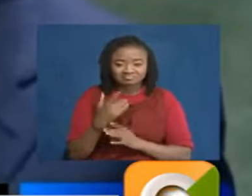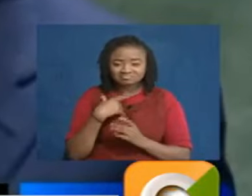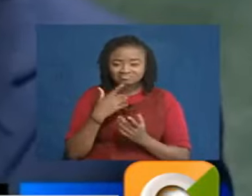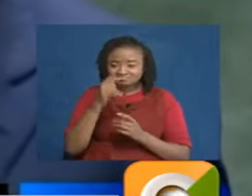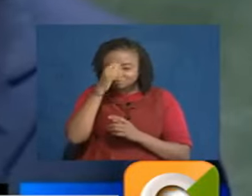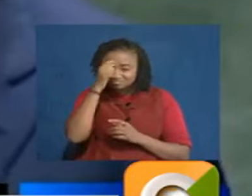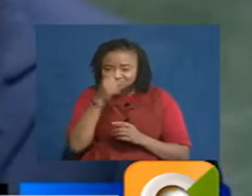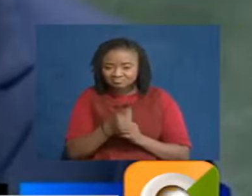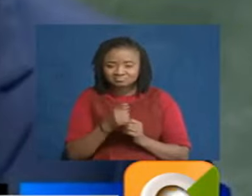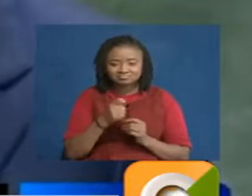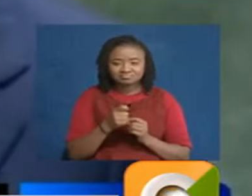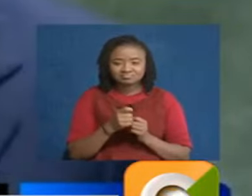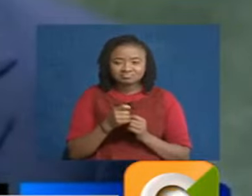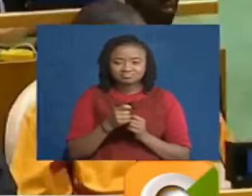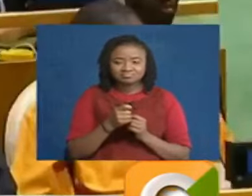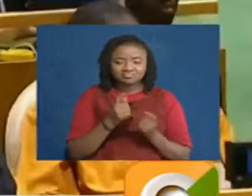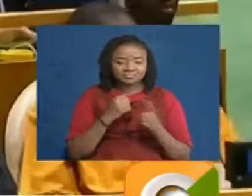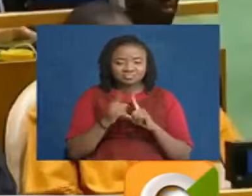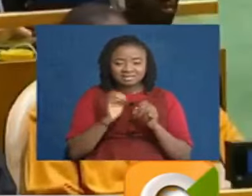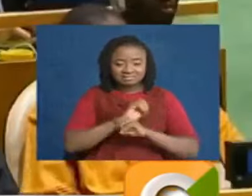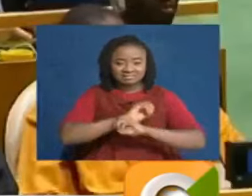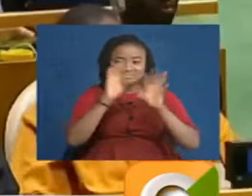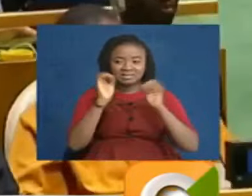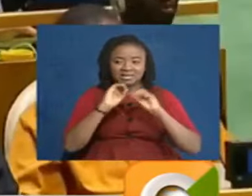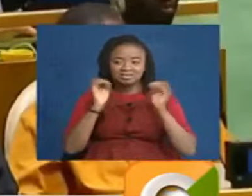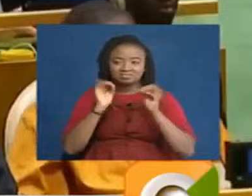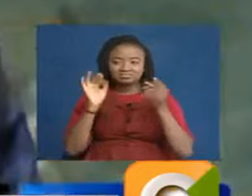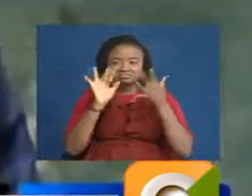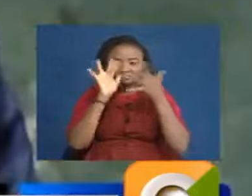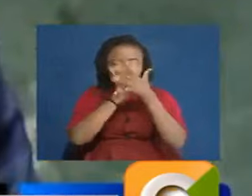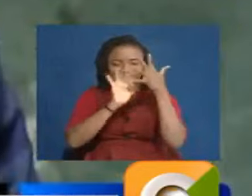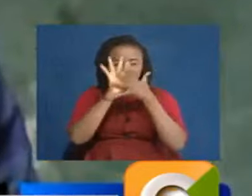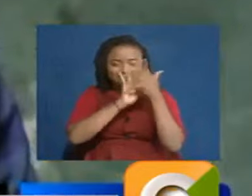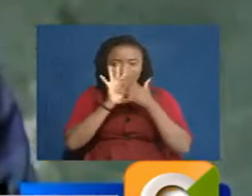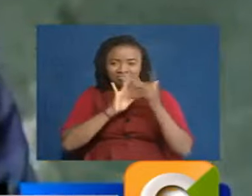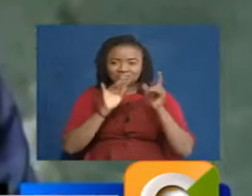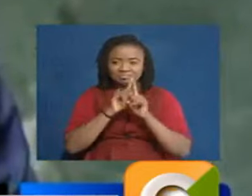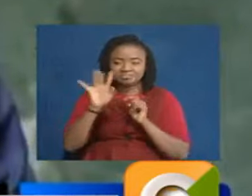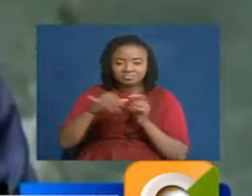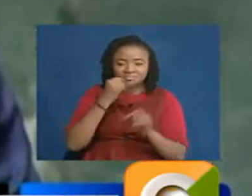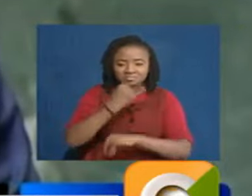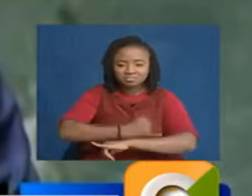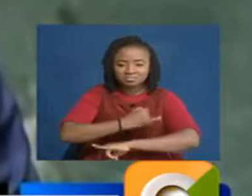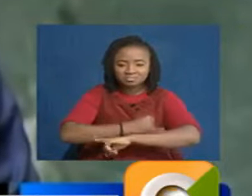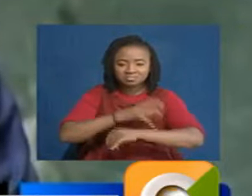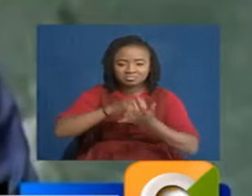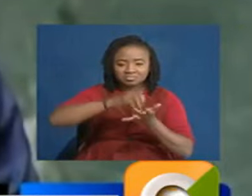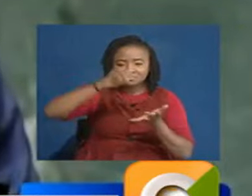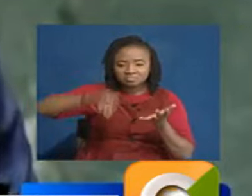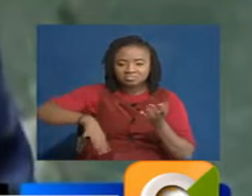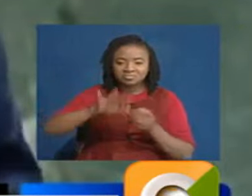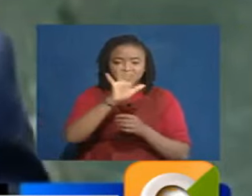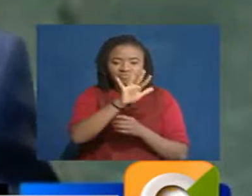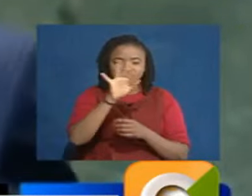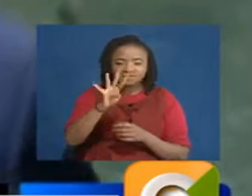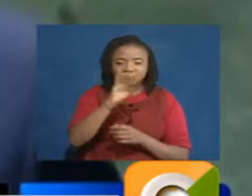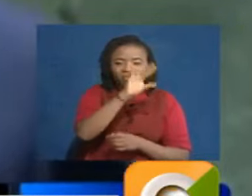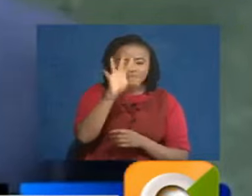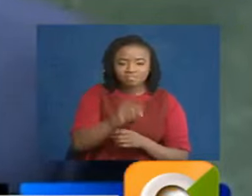at best, opaque. An institution that excludes 54 African